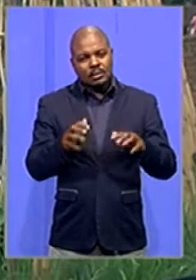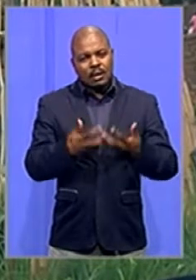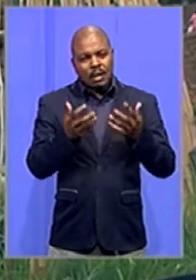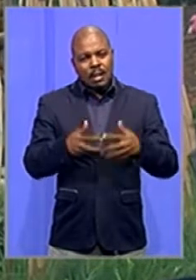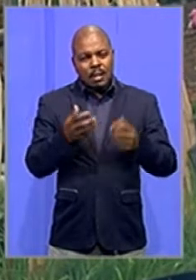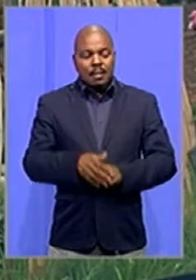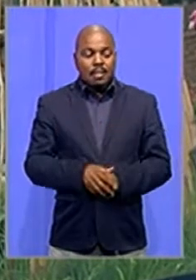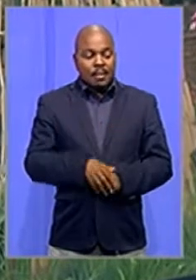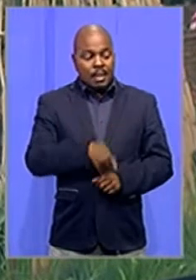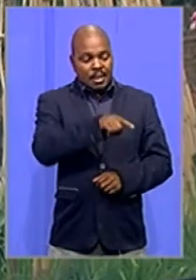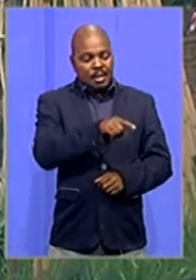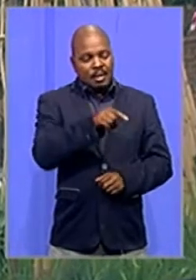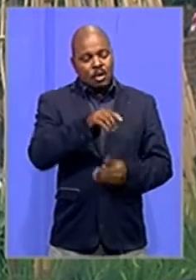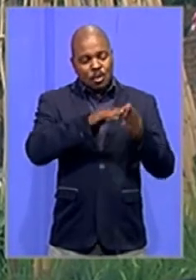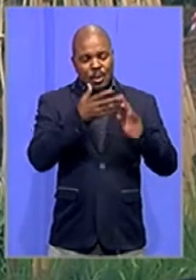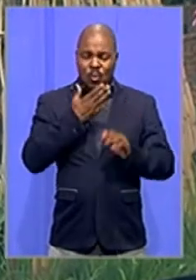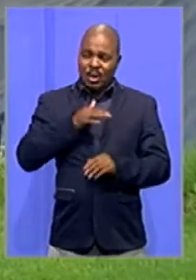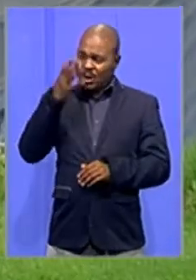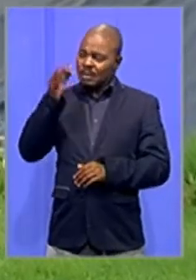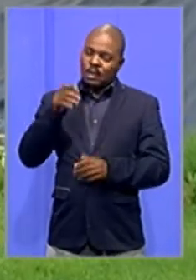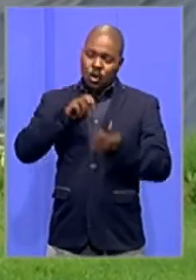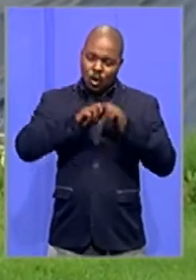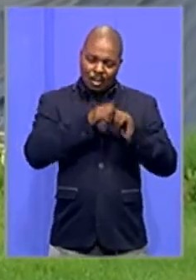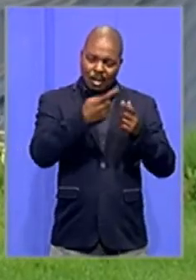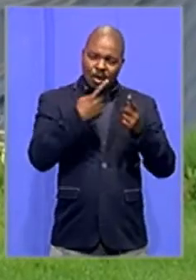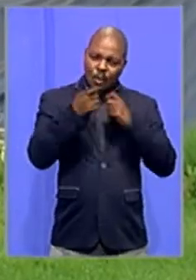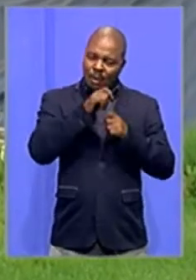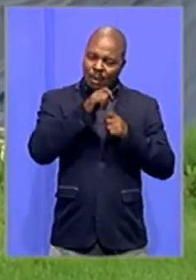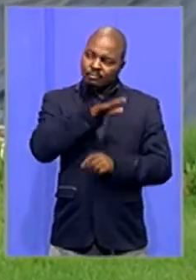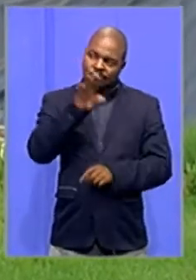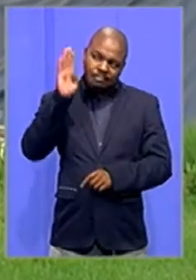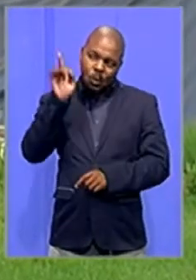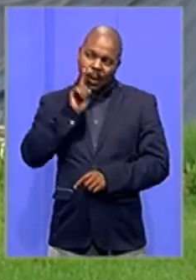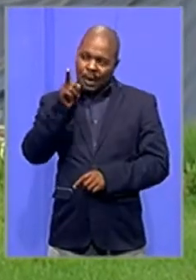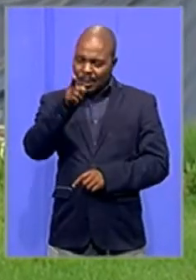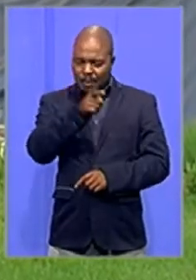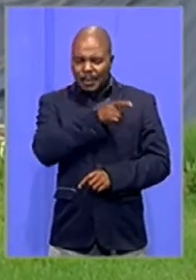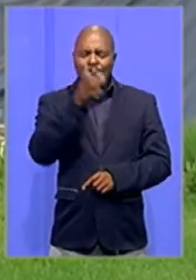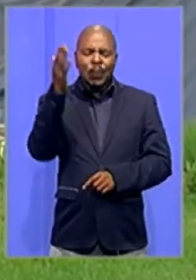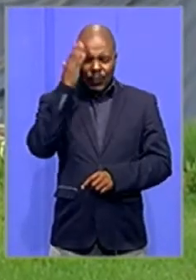o kopa mmuso ho sekehela tsebe sello sa bona ka ile kgale mmuso o tseba ka kopo ya bona.